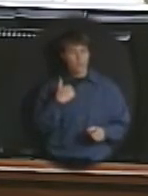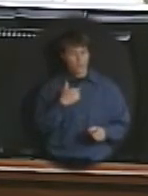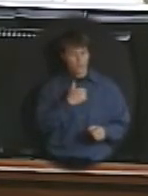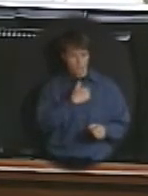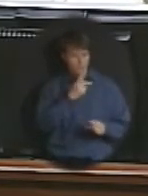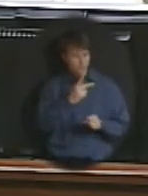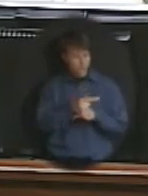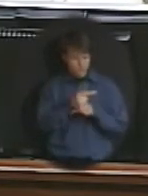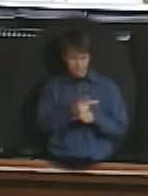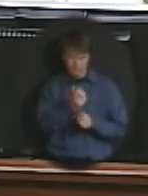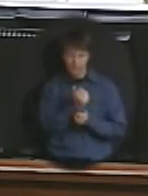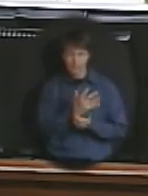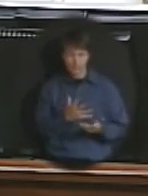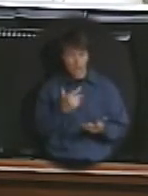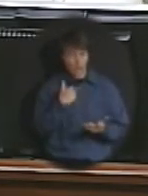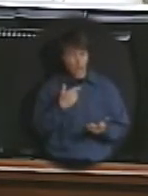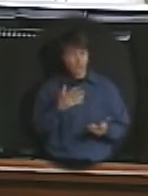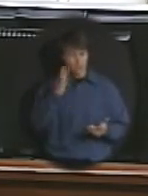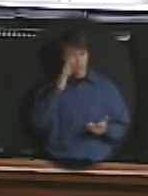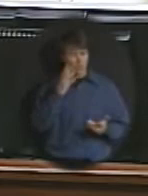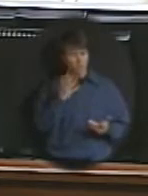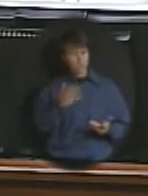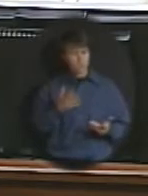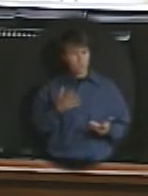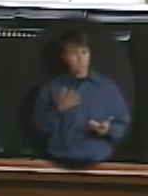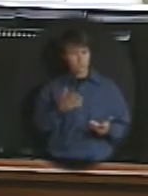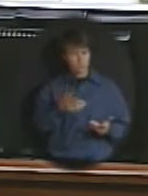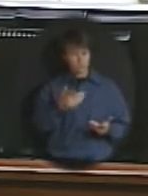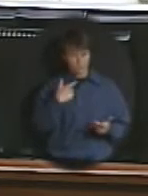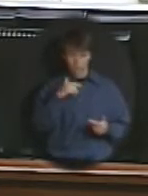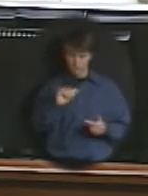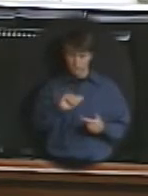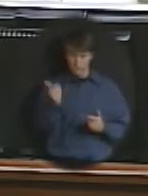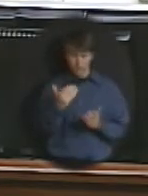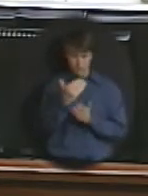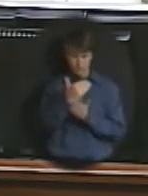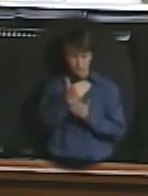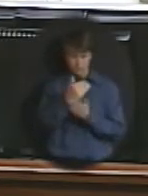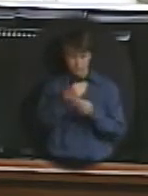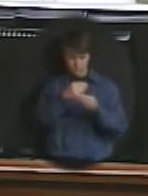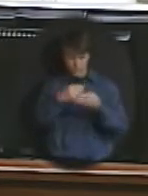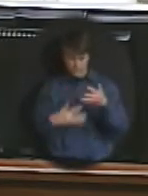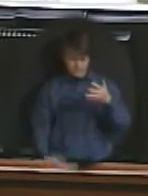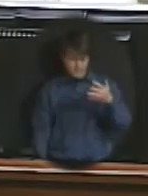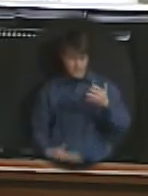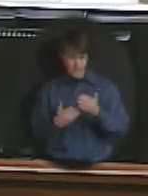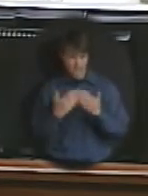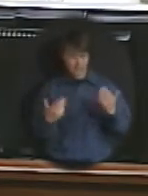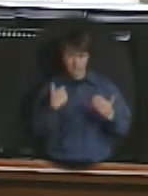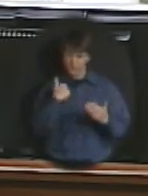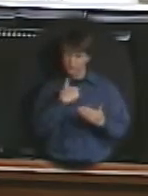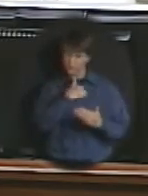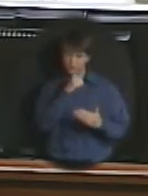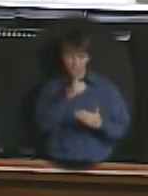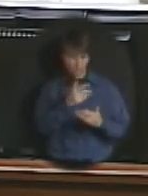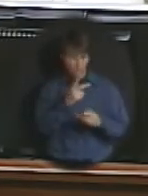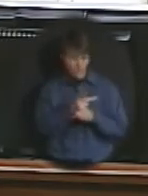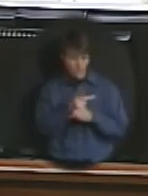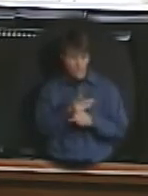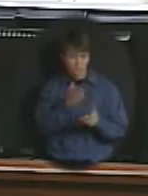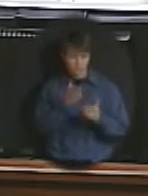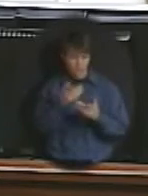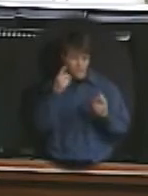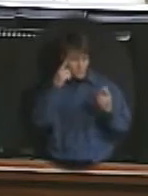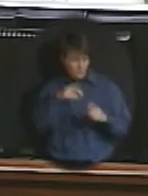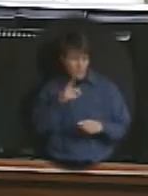it all monitored, and there's another big long list of things that we don't maintain a service agreement on